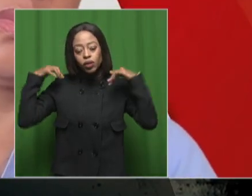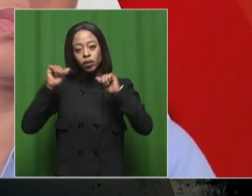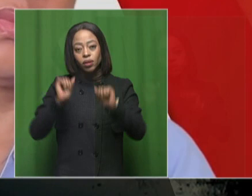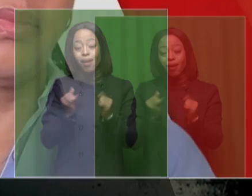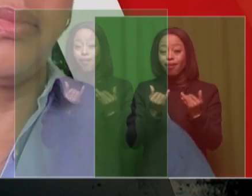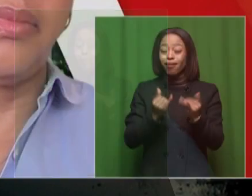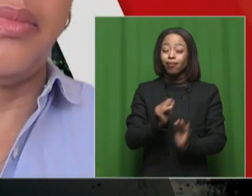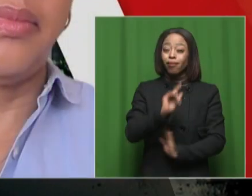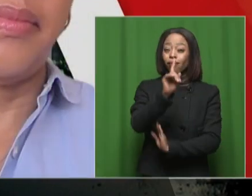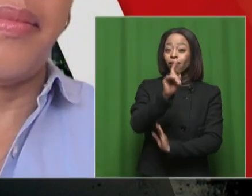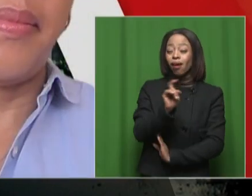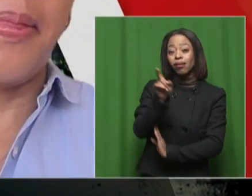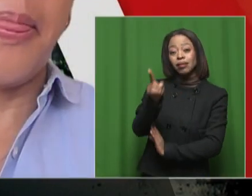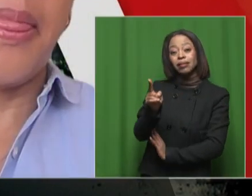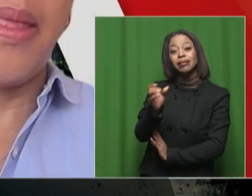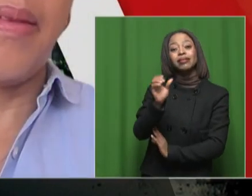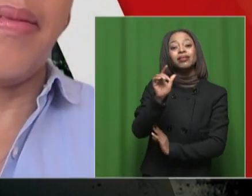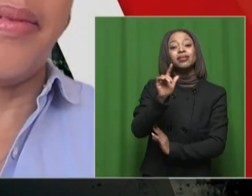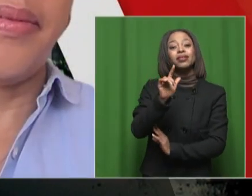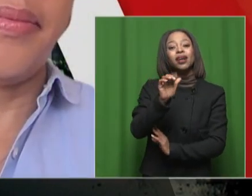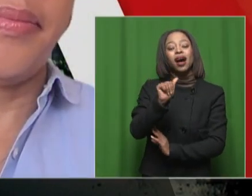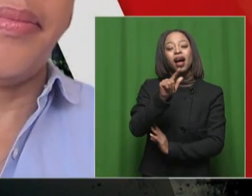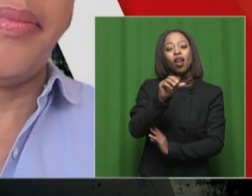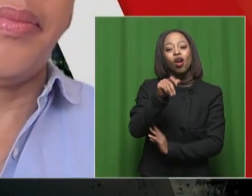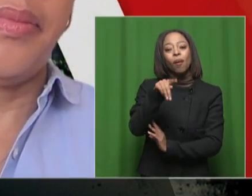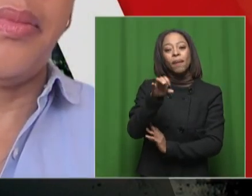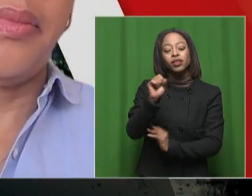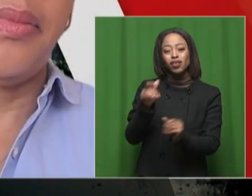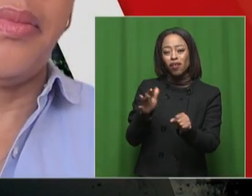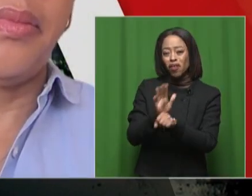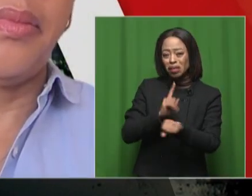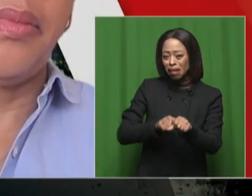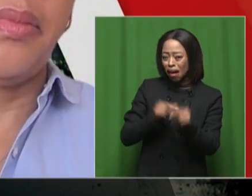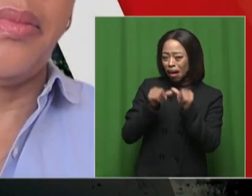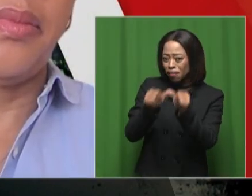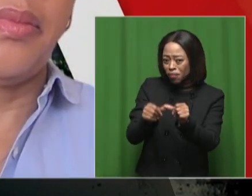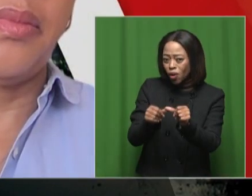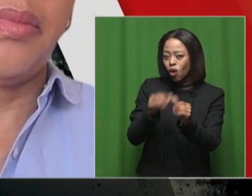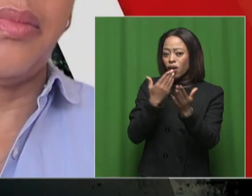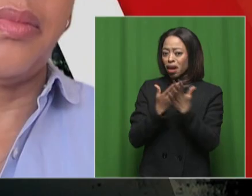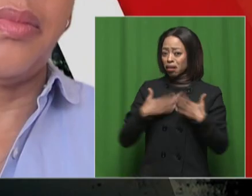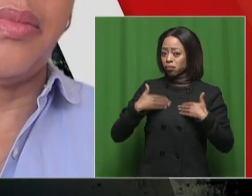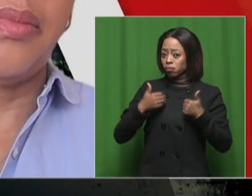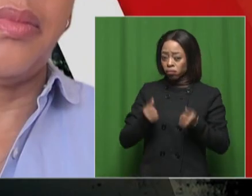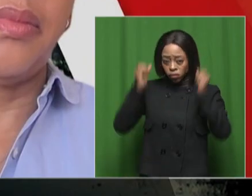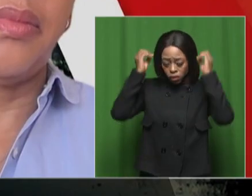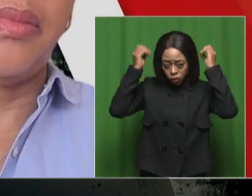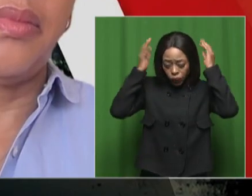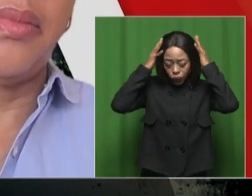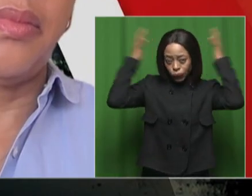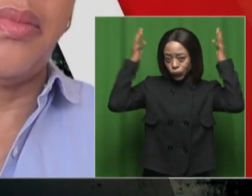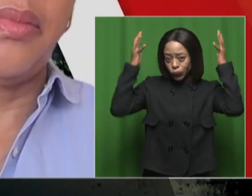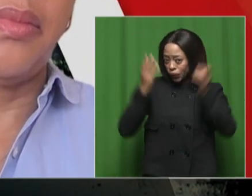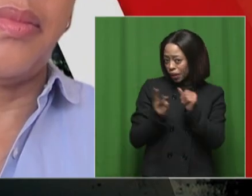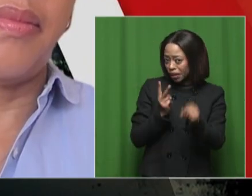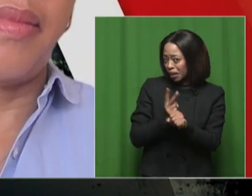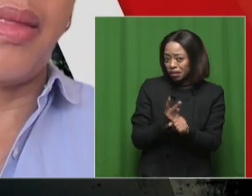whether alopecia is a permanent condition or is it something that can be cured? And if so, what are some of